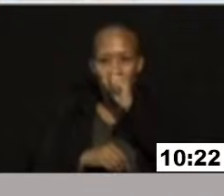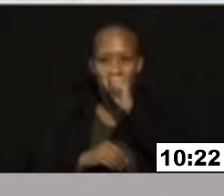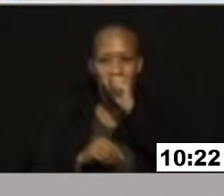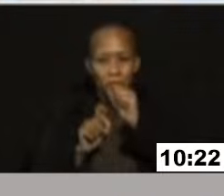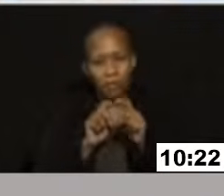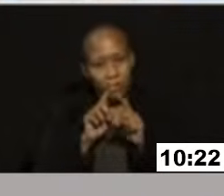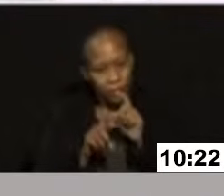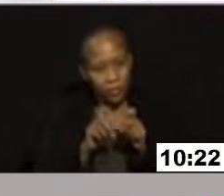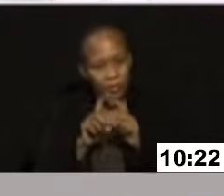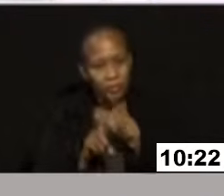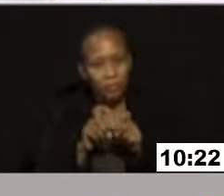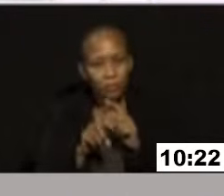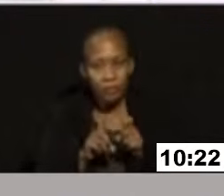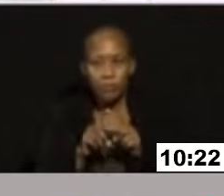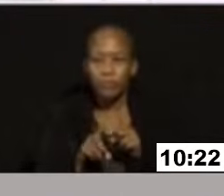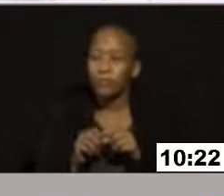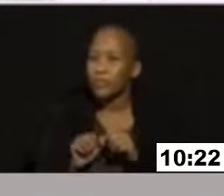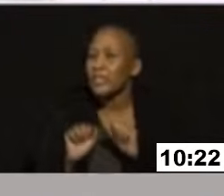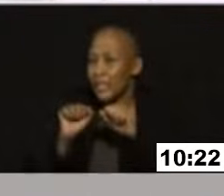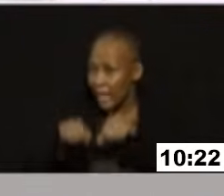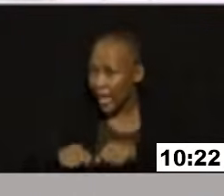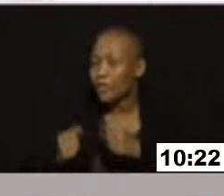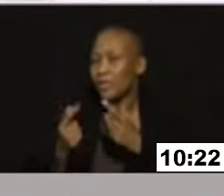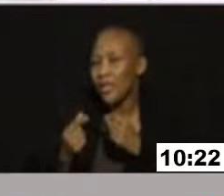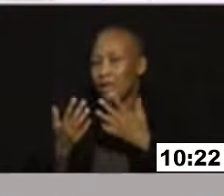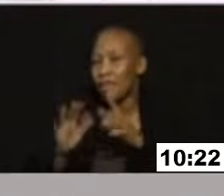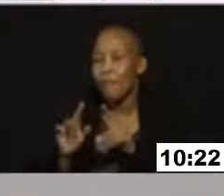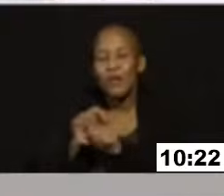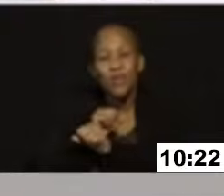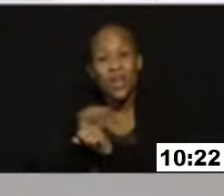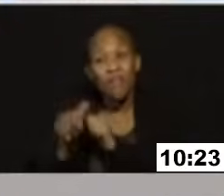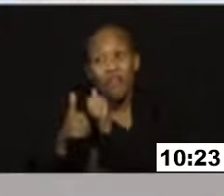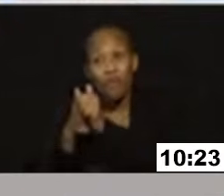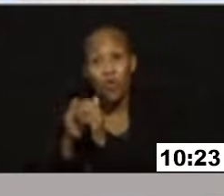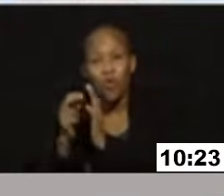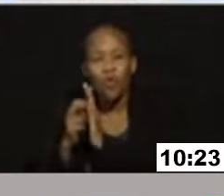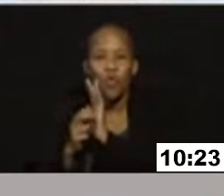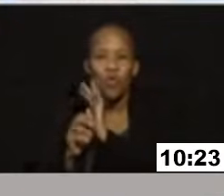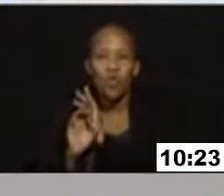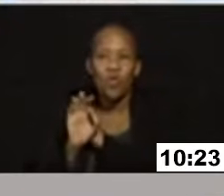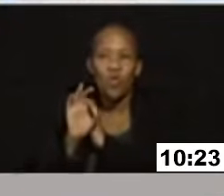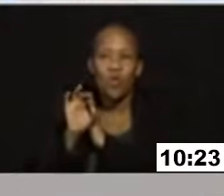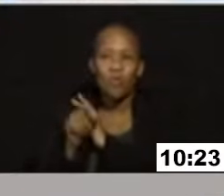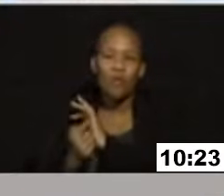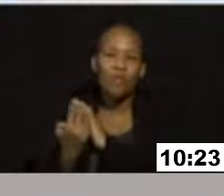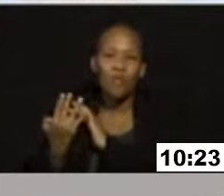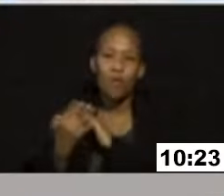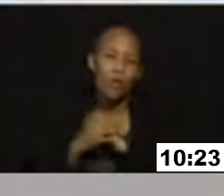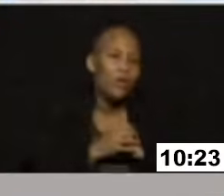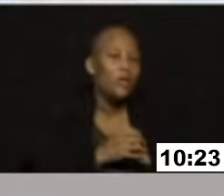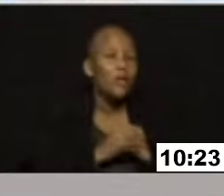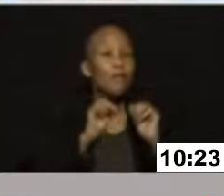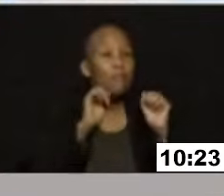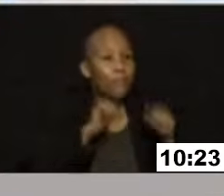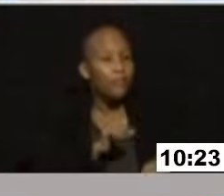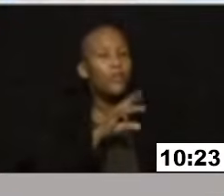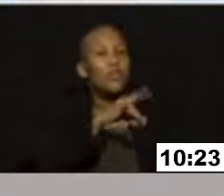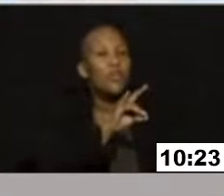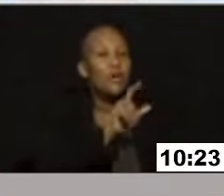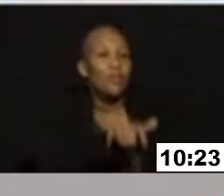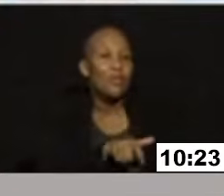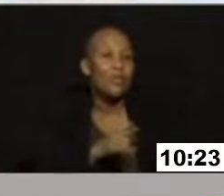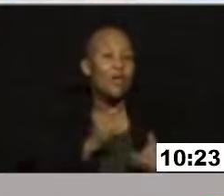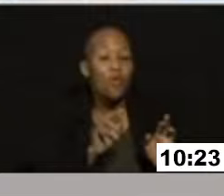but without reliance on Rule 3.4, I'm sure. Yes, yes, indeed. Chairperson, to the extent that we refer